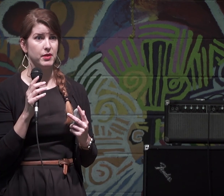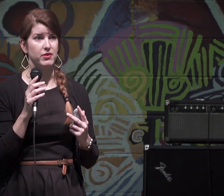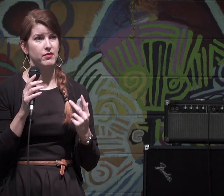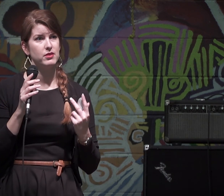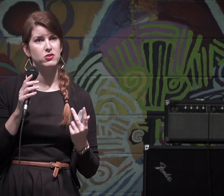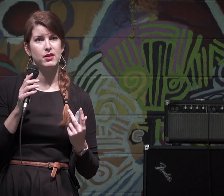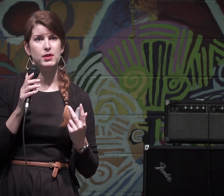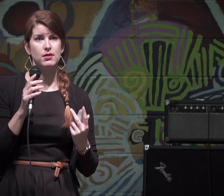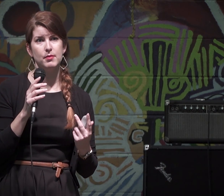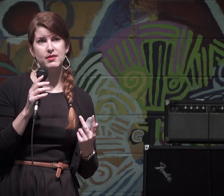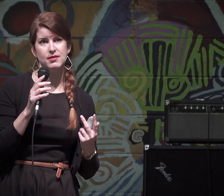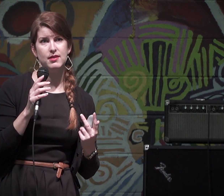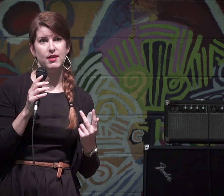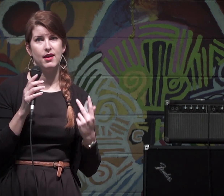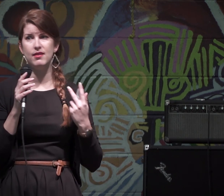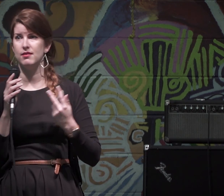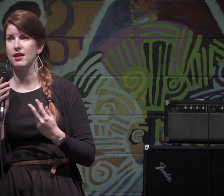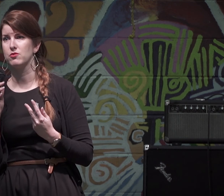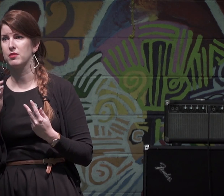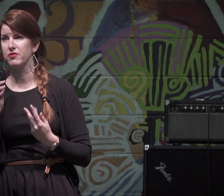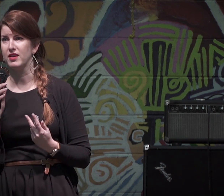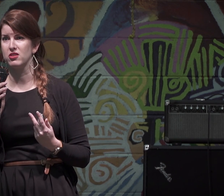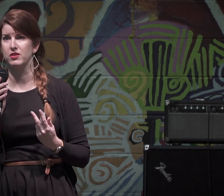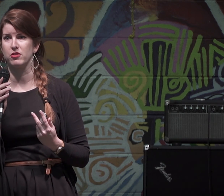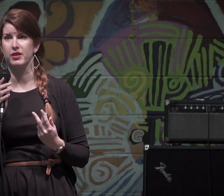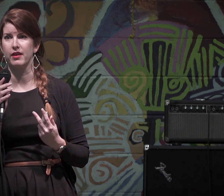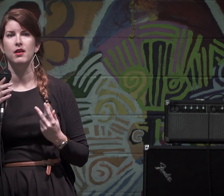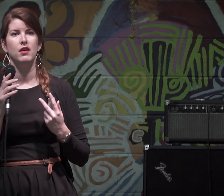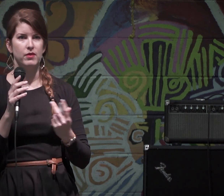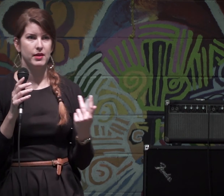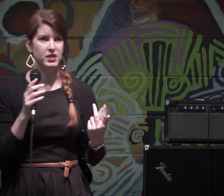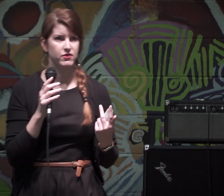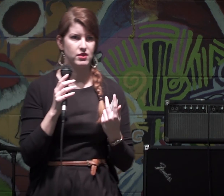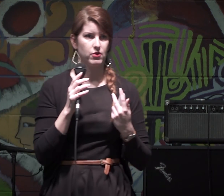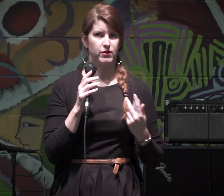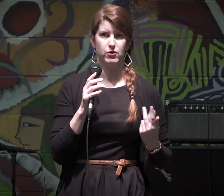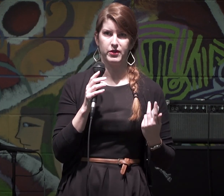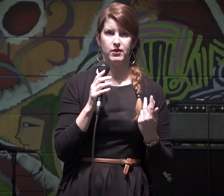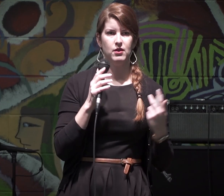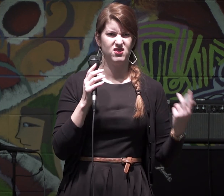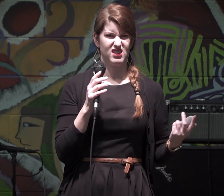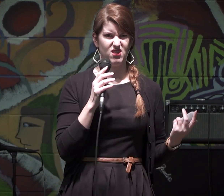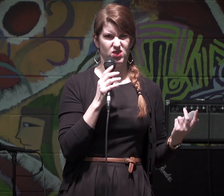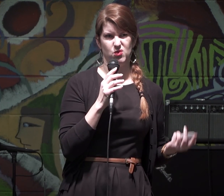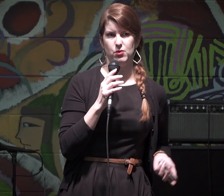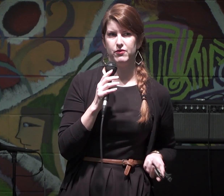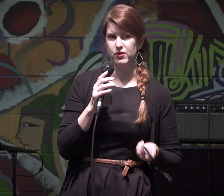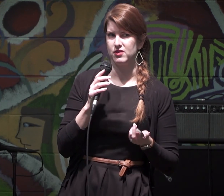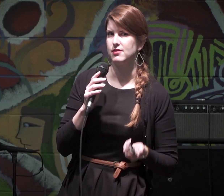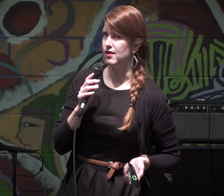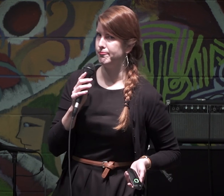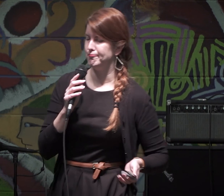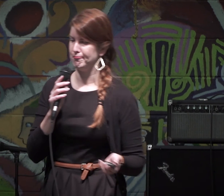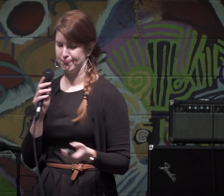amongst people. And I really just kind of want to talk about that today, how that aligns with the profession of interpreting, and what that means for us going forward. So that's kind of really what I want to